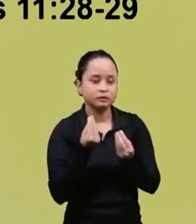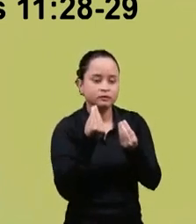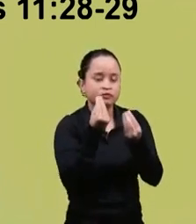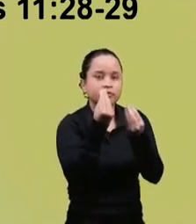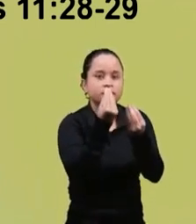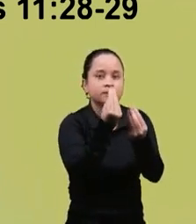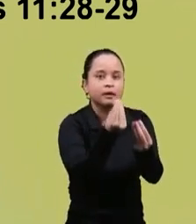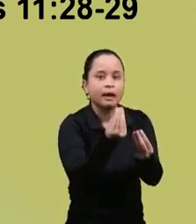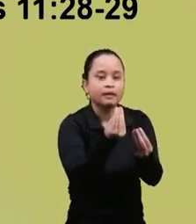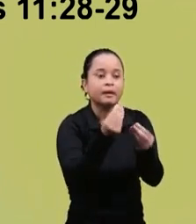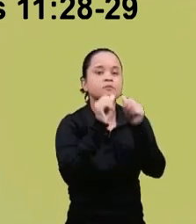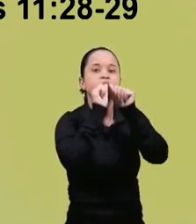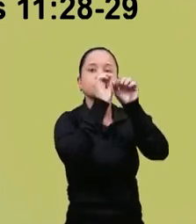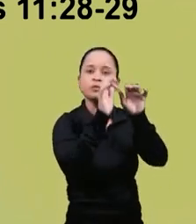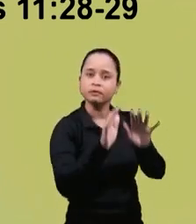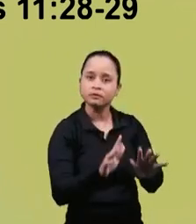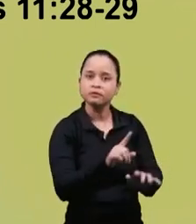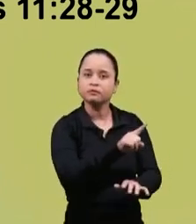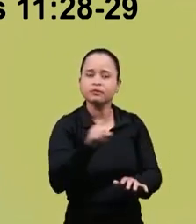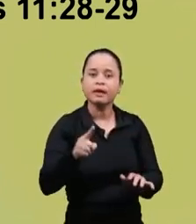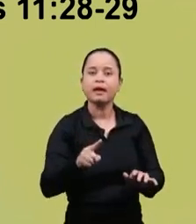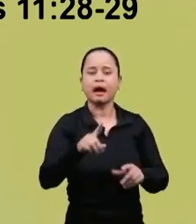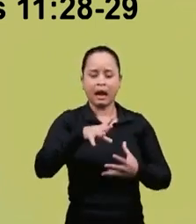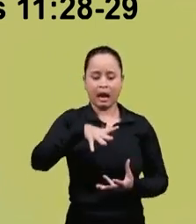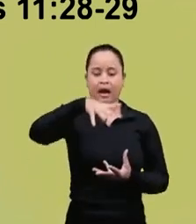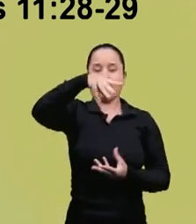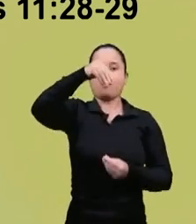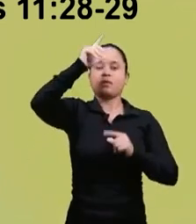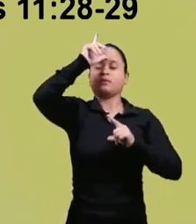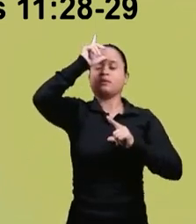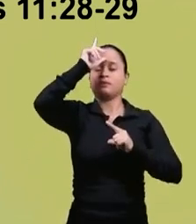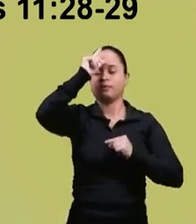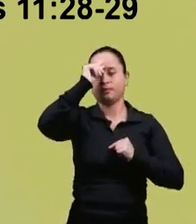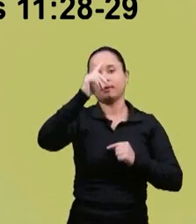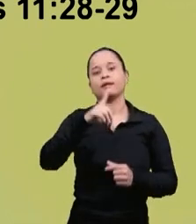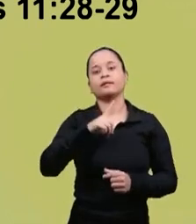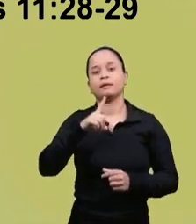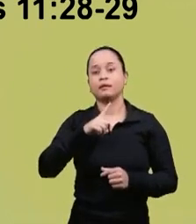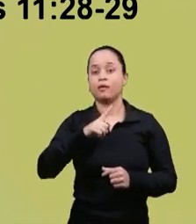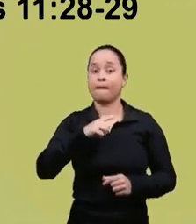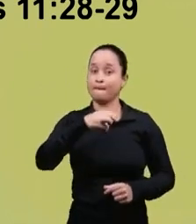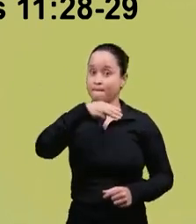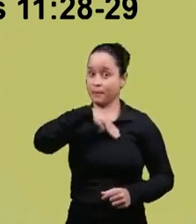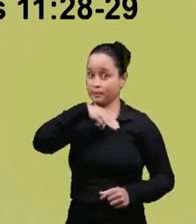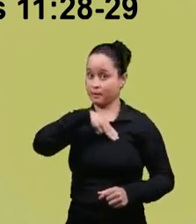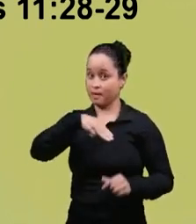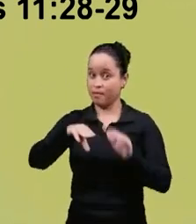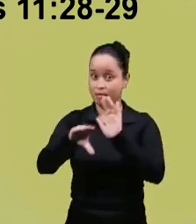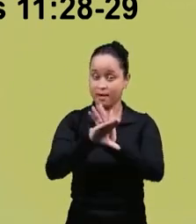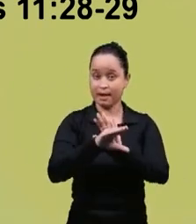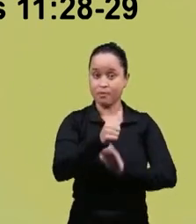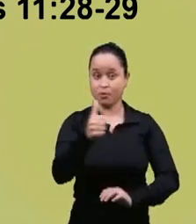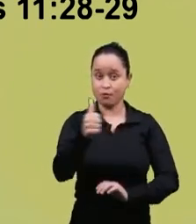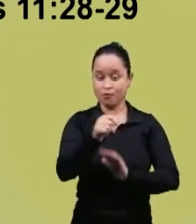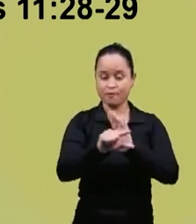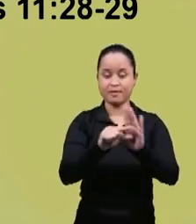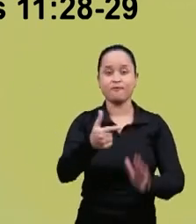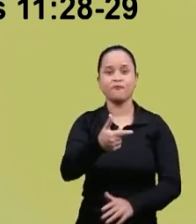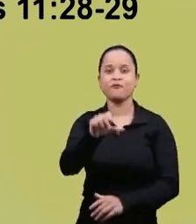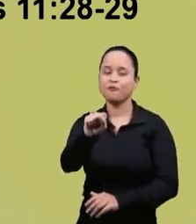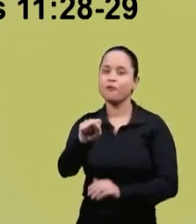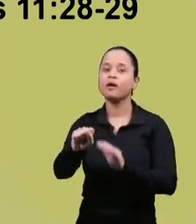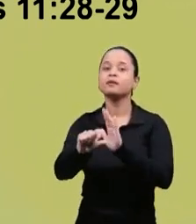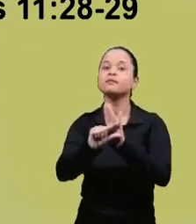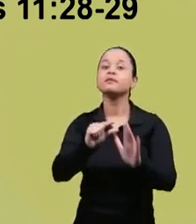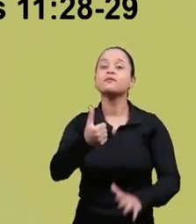me, for I am gentle, lowly in heart, and you will find rest for your souls. It's written in Matthew chapter